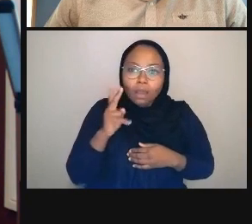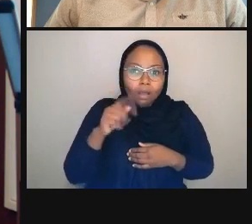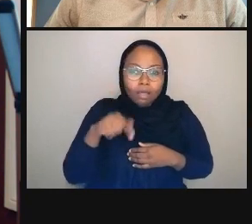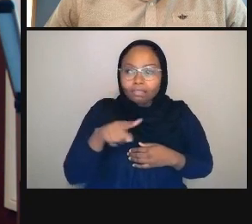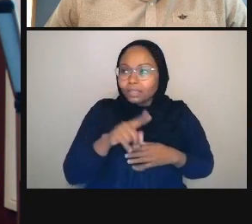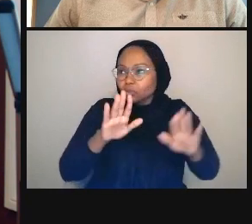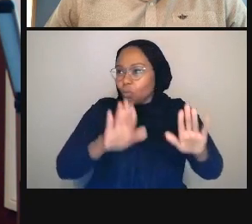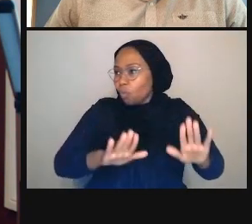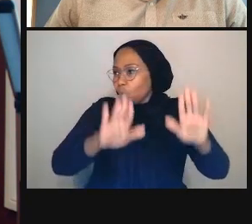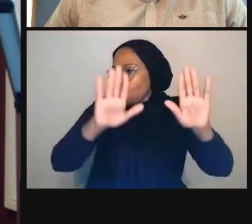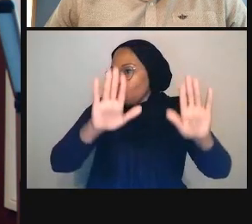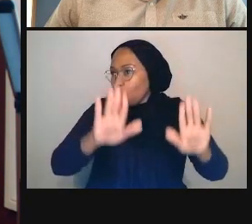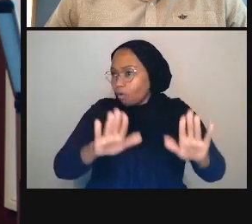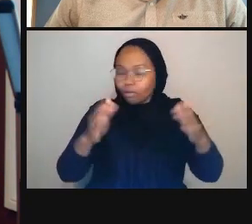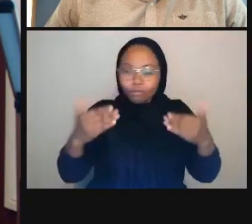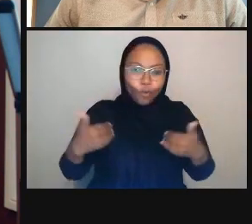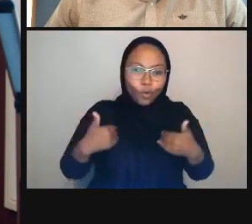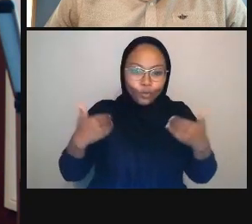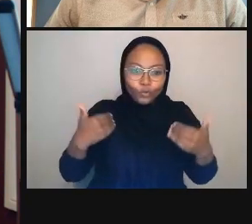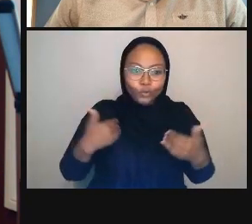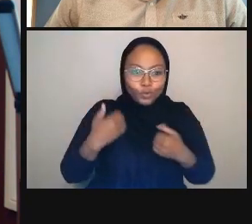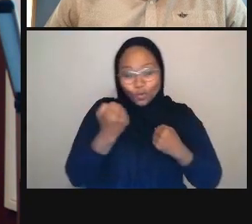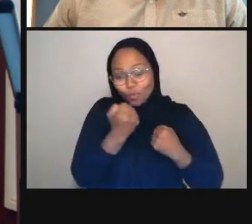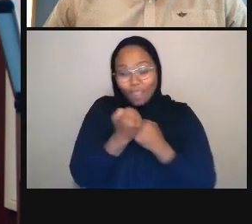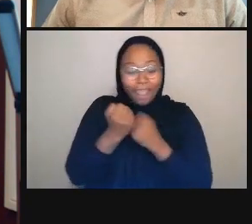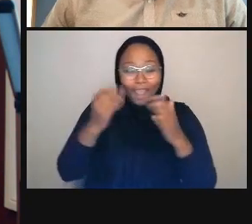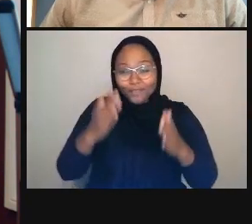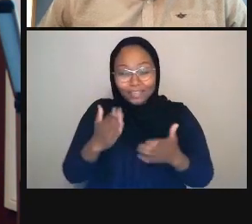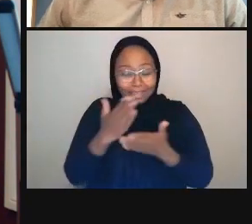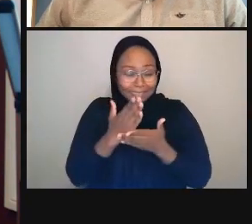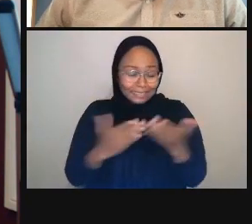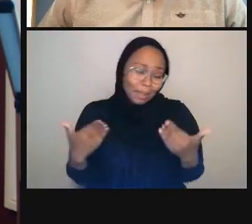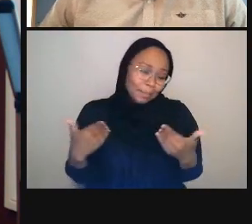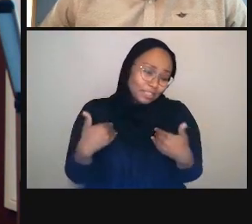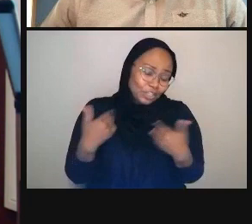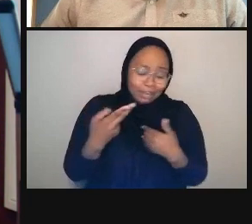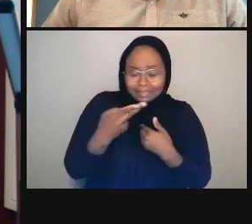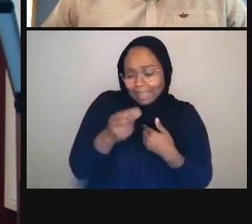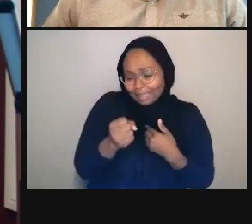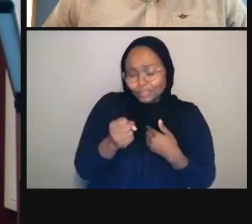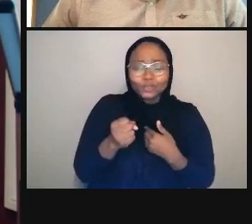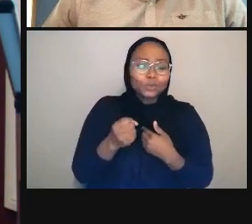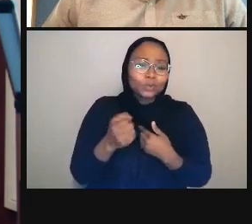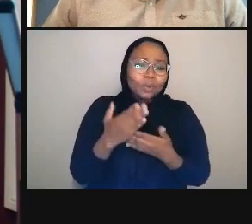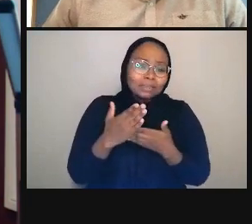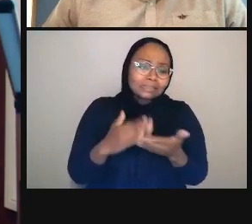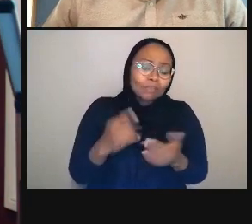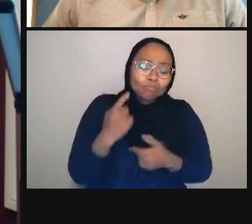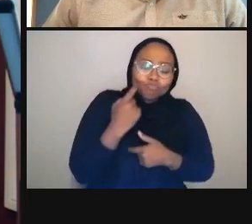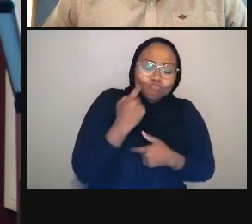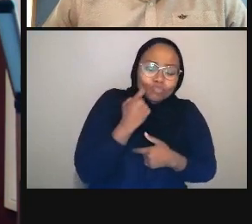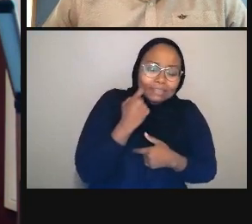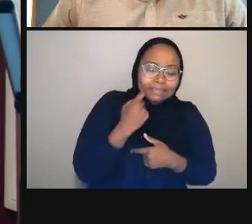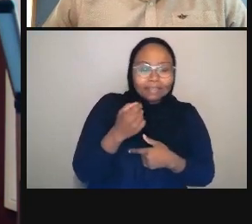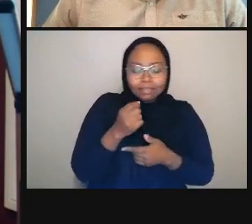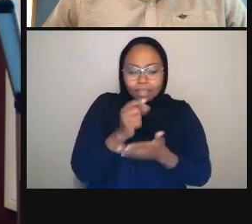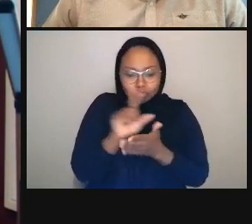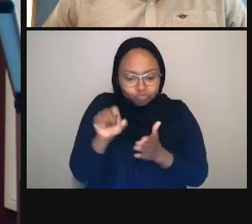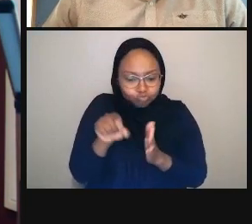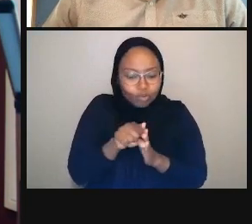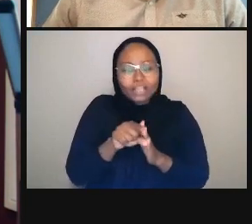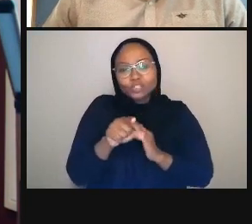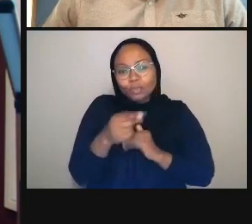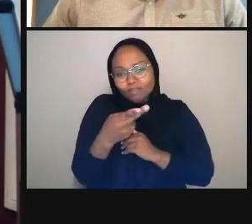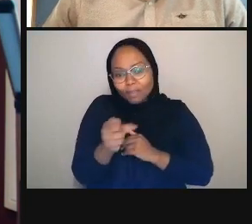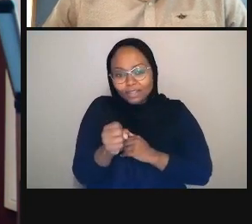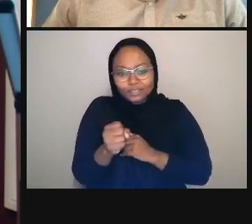youth advocates. I mean, some as young as high school, early college, a recent college graduate. First of all, just my heart just sings when